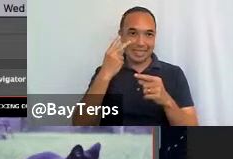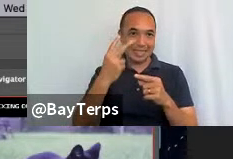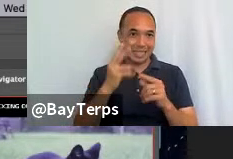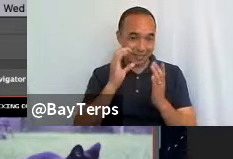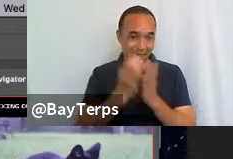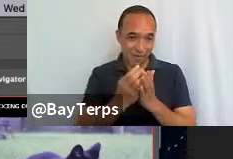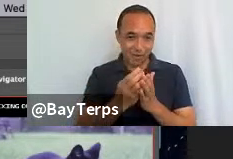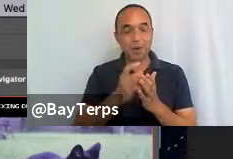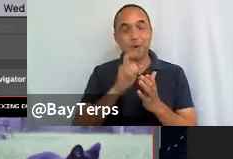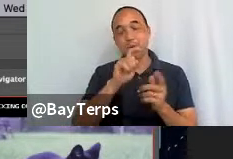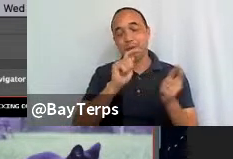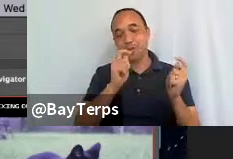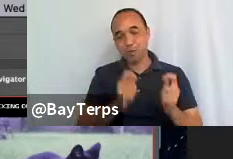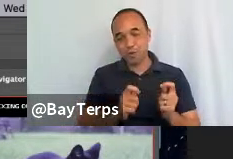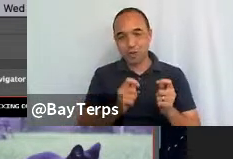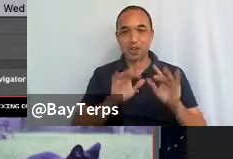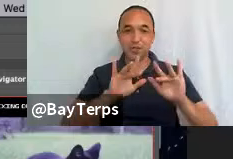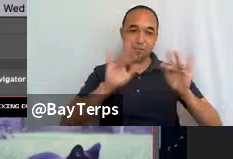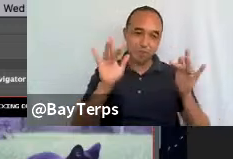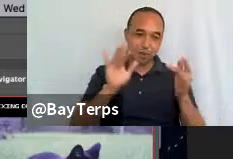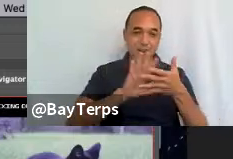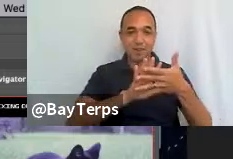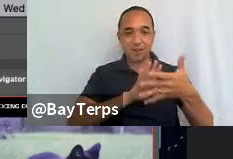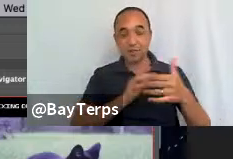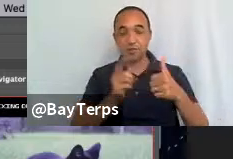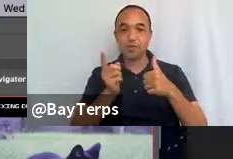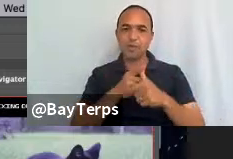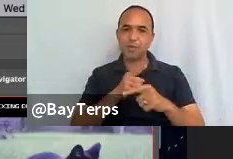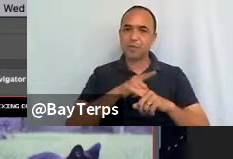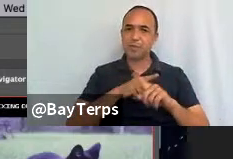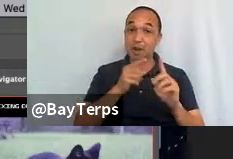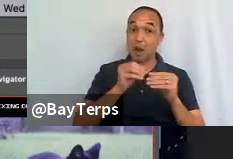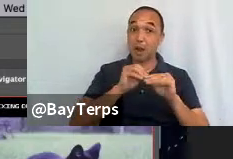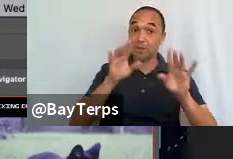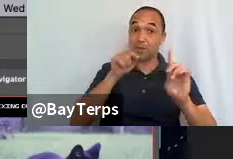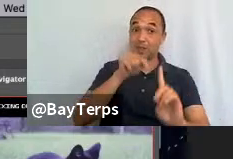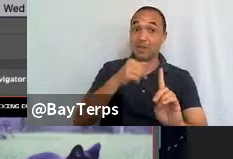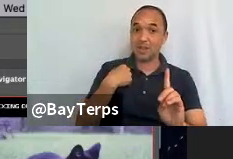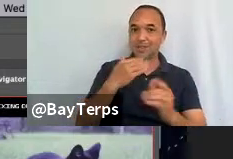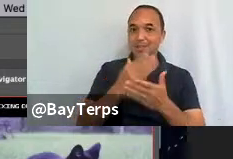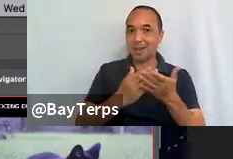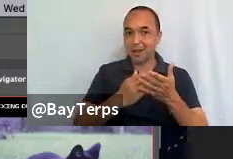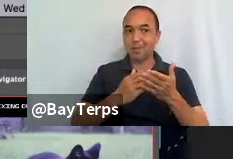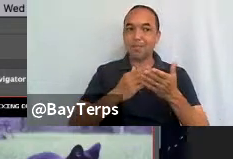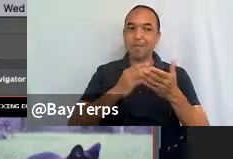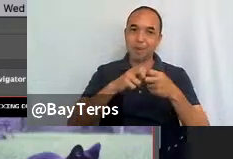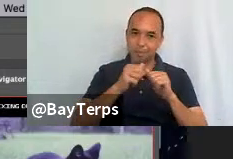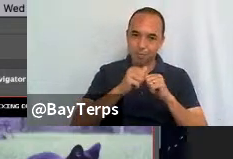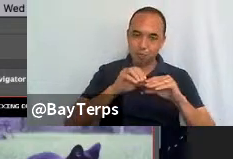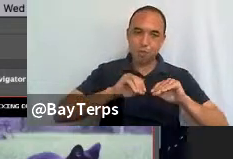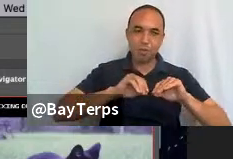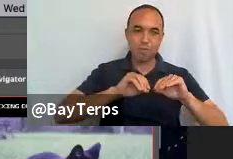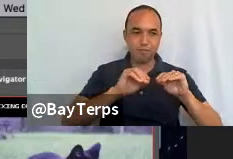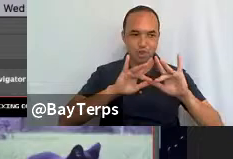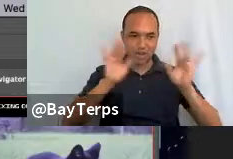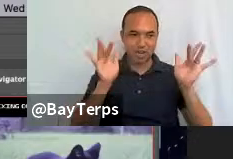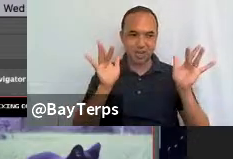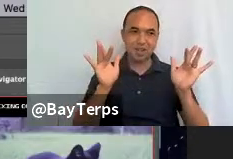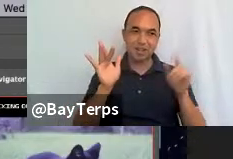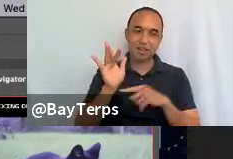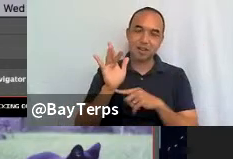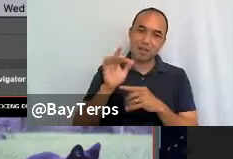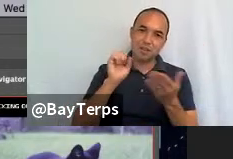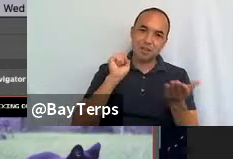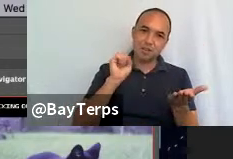first. Obviously, this one has some brightness issues. So, you know, it kind of